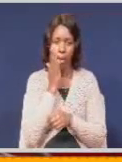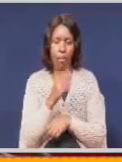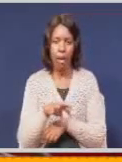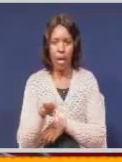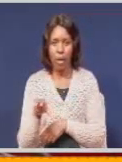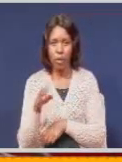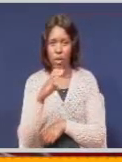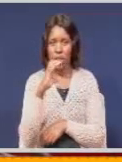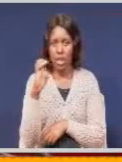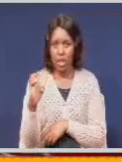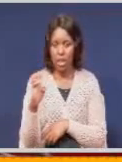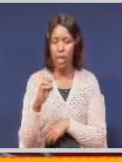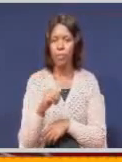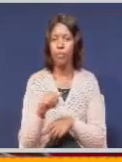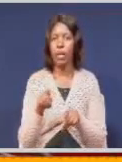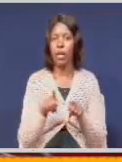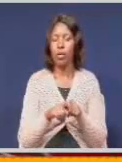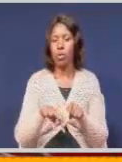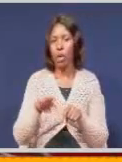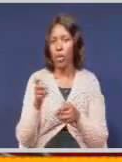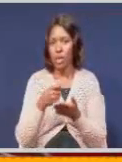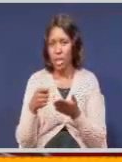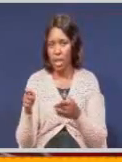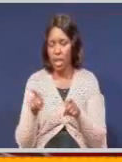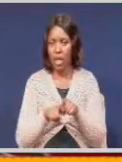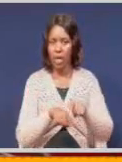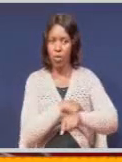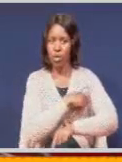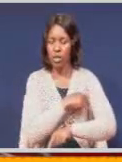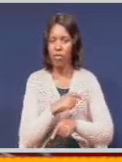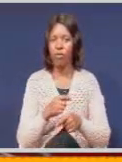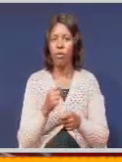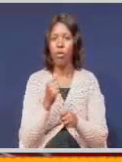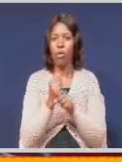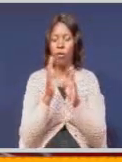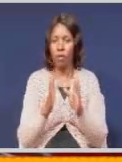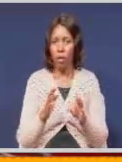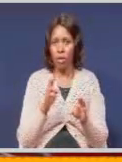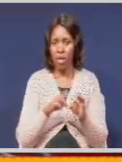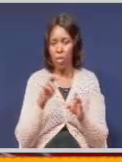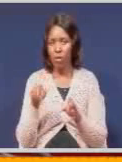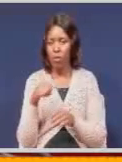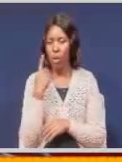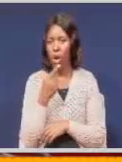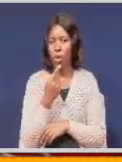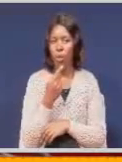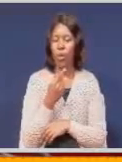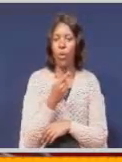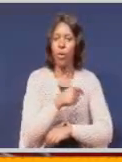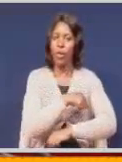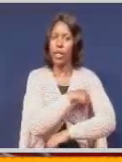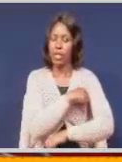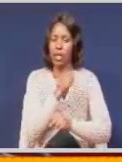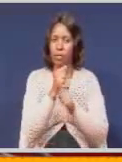and chief officers, and county secretary, and chief of staff, I was removed by the chief of staff